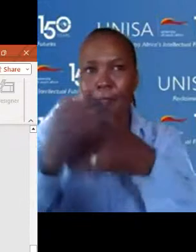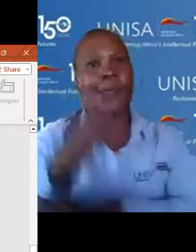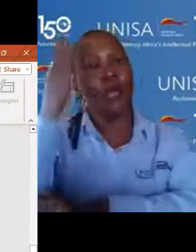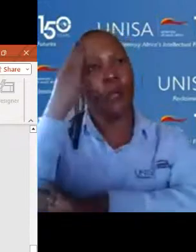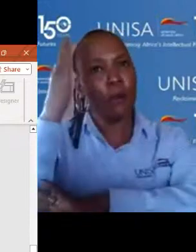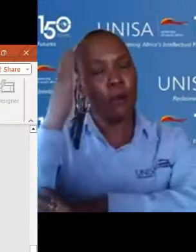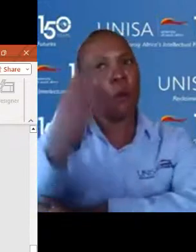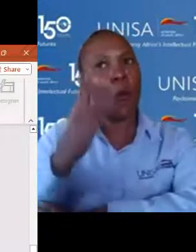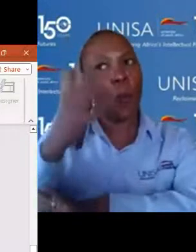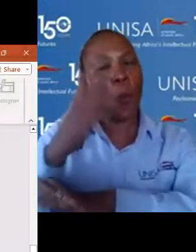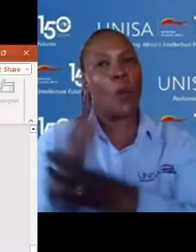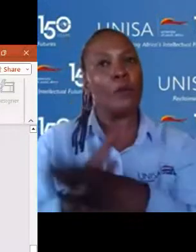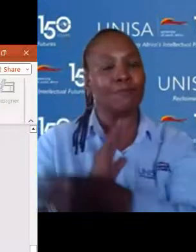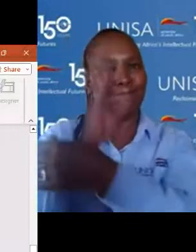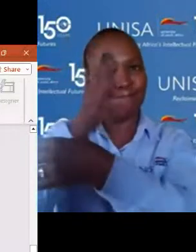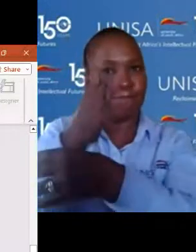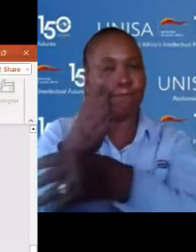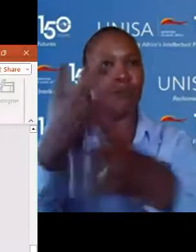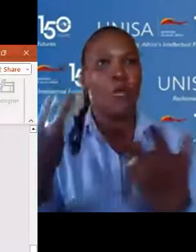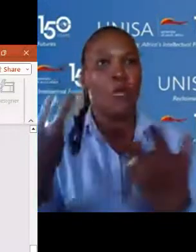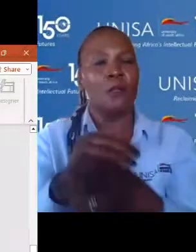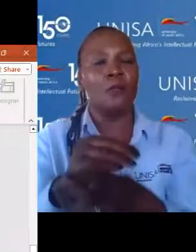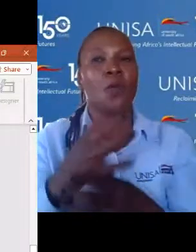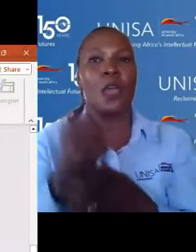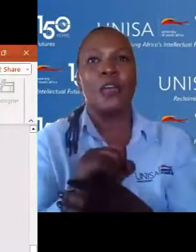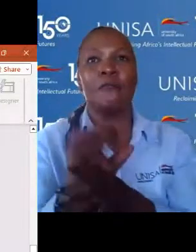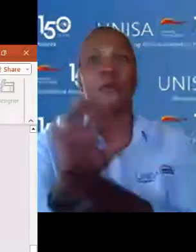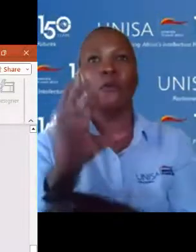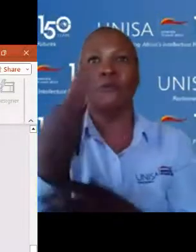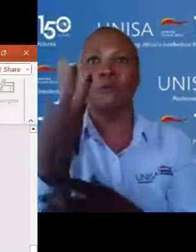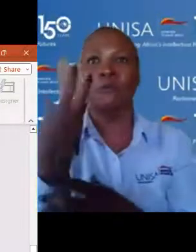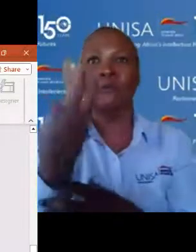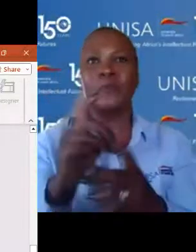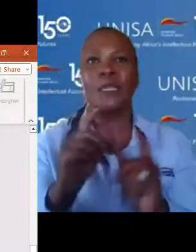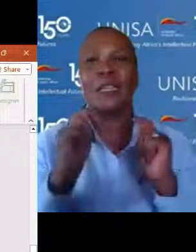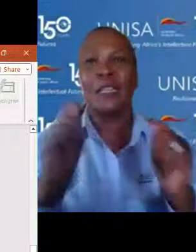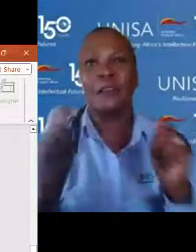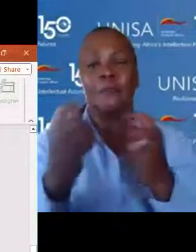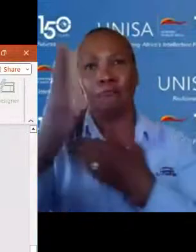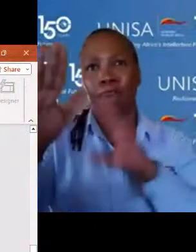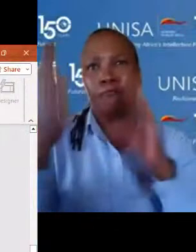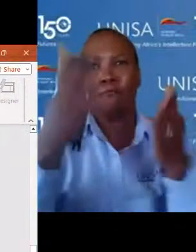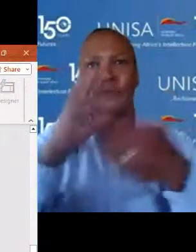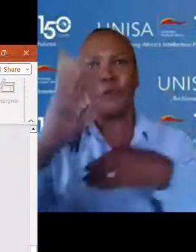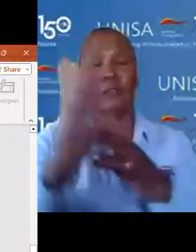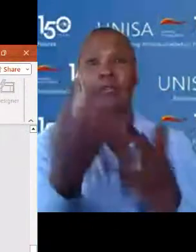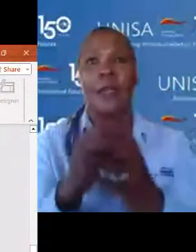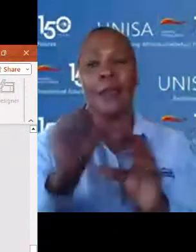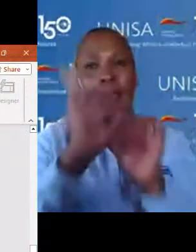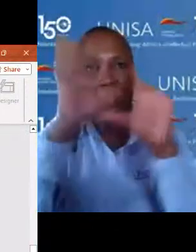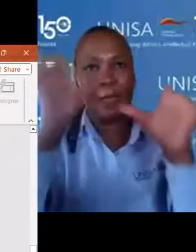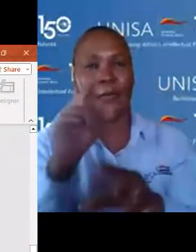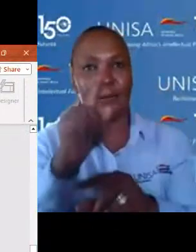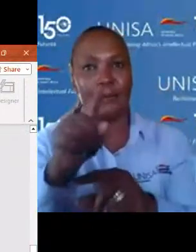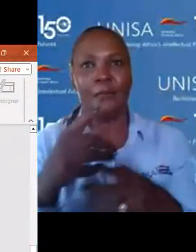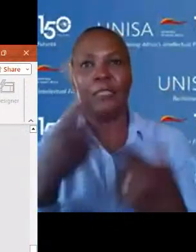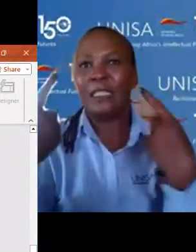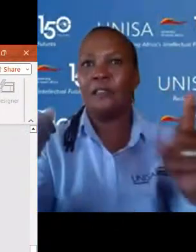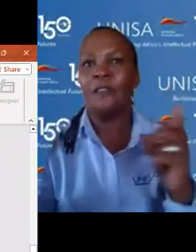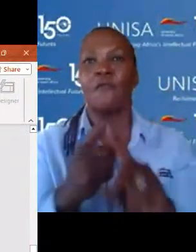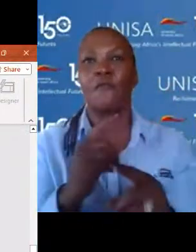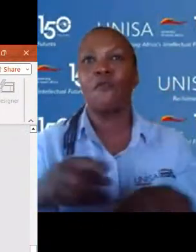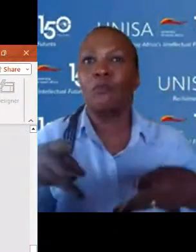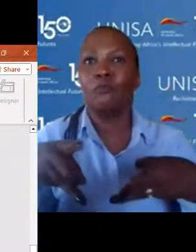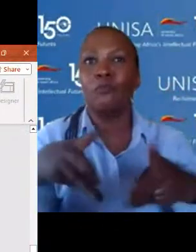cross. Then we have traffic light crossing, which is different from stop street crossing. And that is where